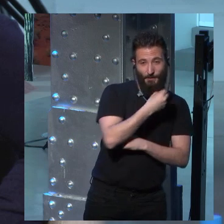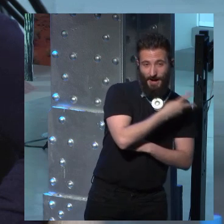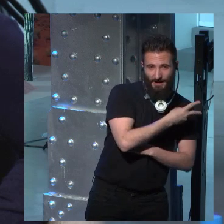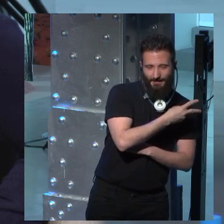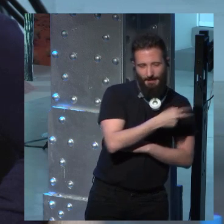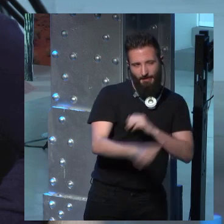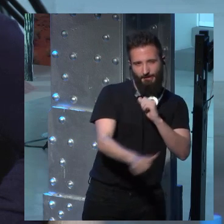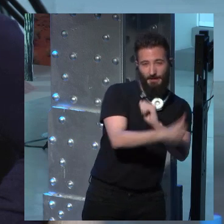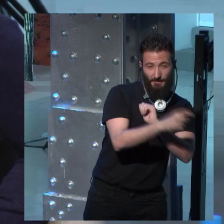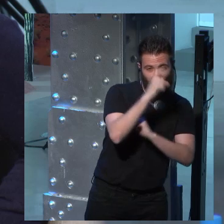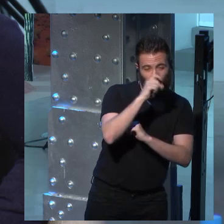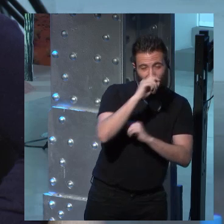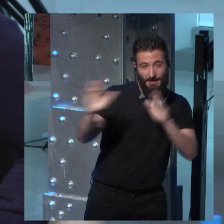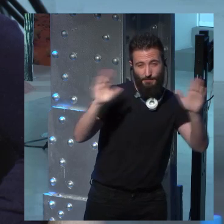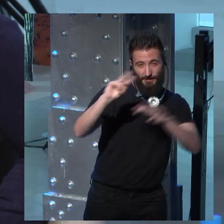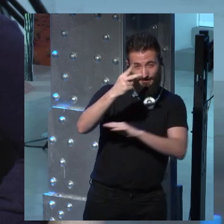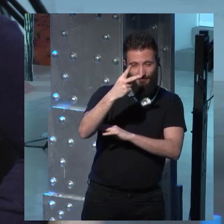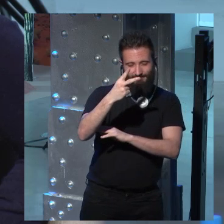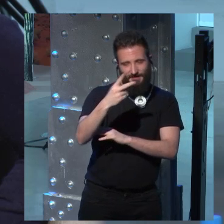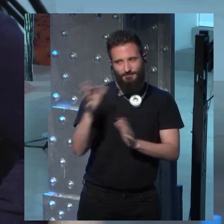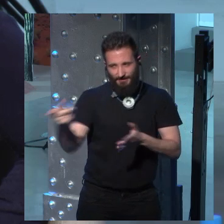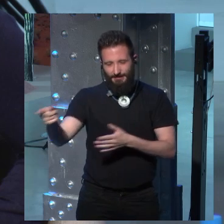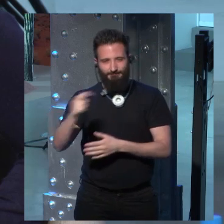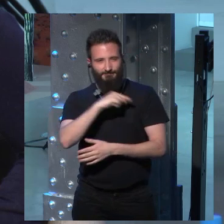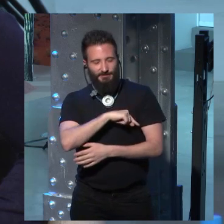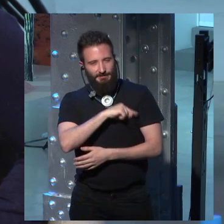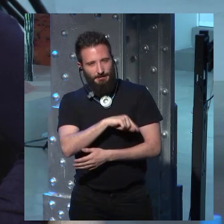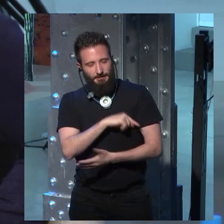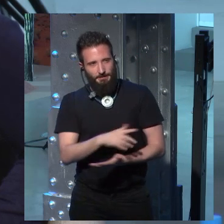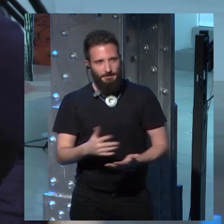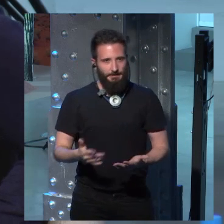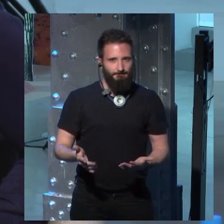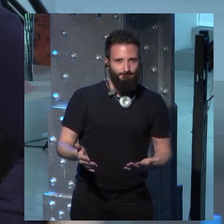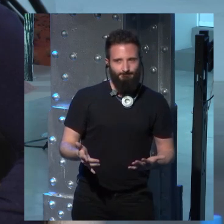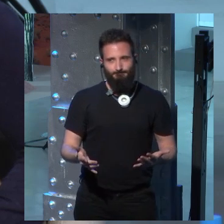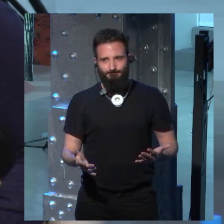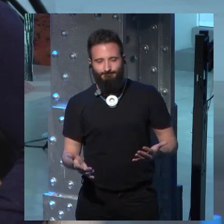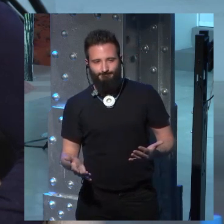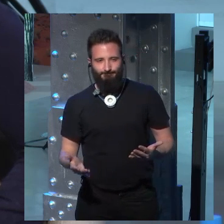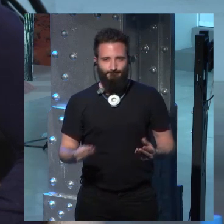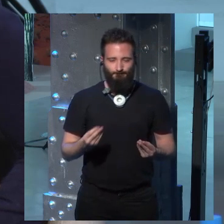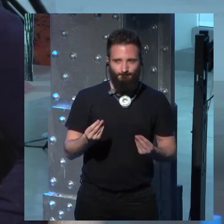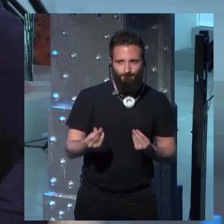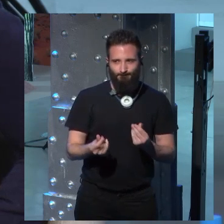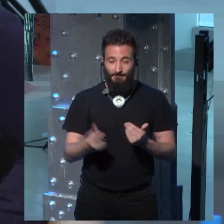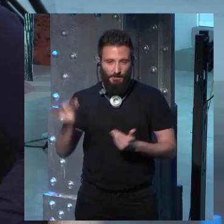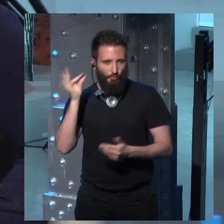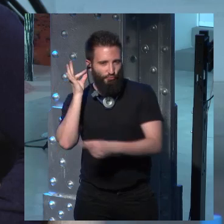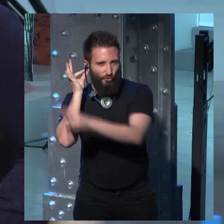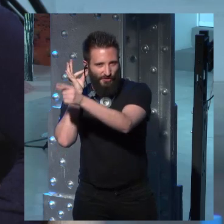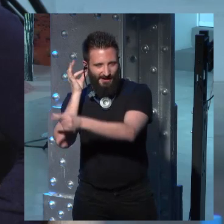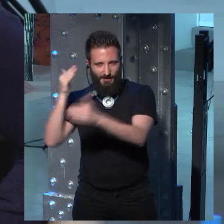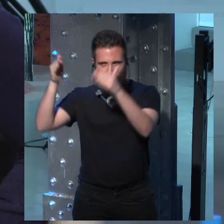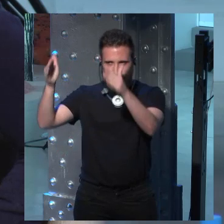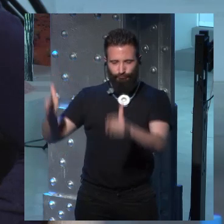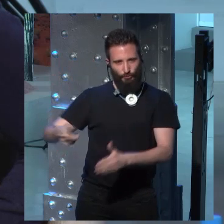there's a sense that maybe this upstanding, play-by-the-rules woman that she's been is